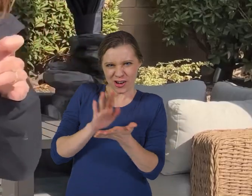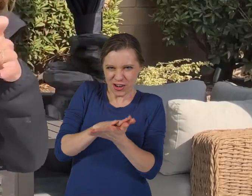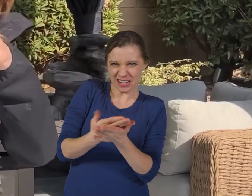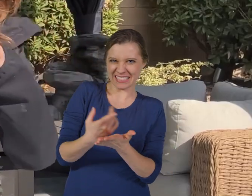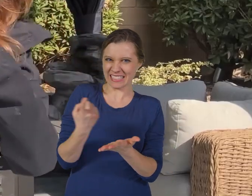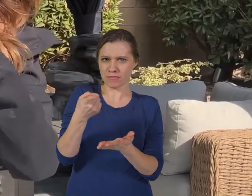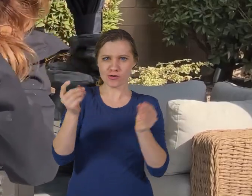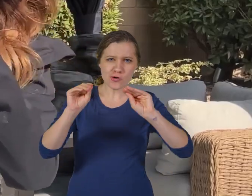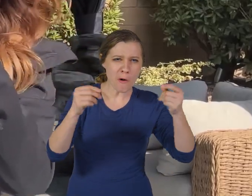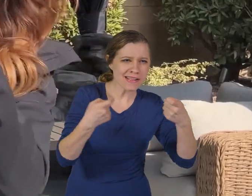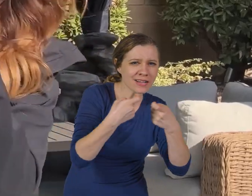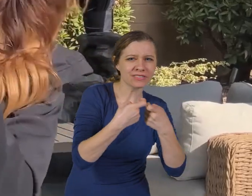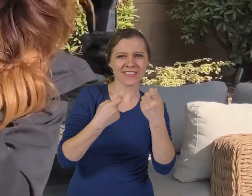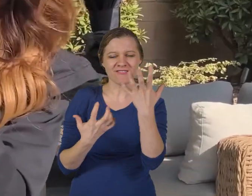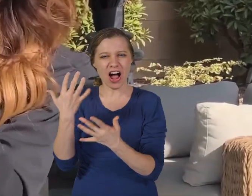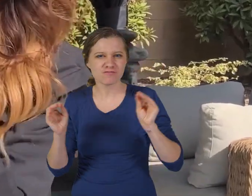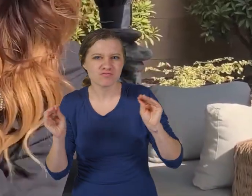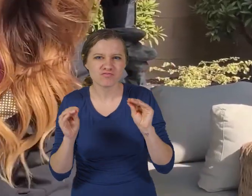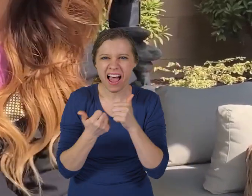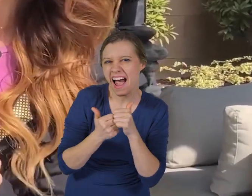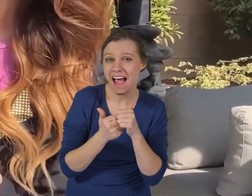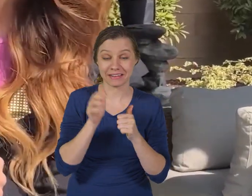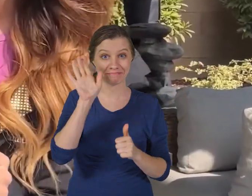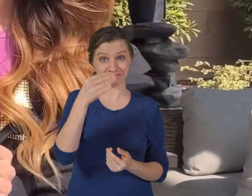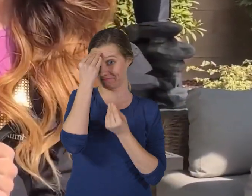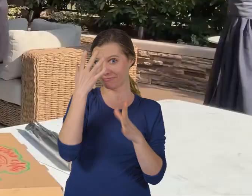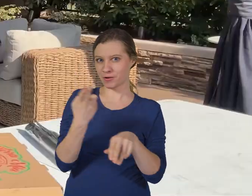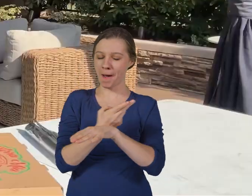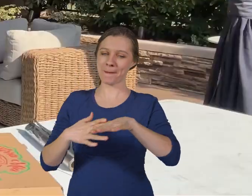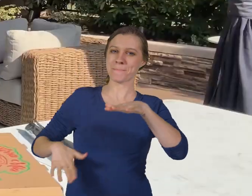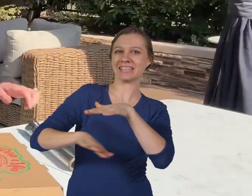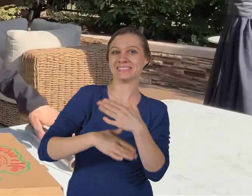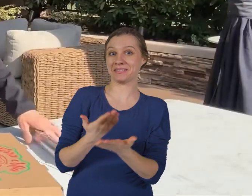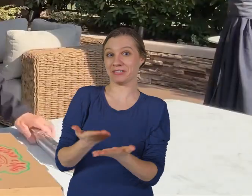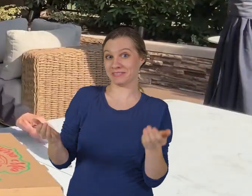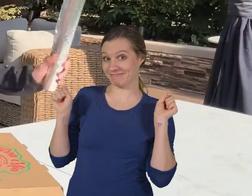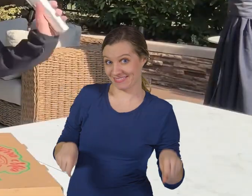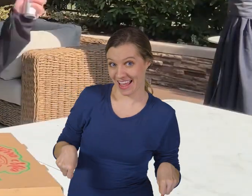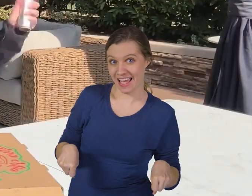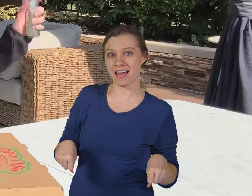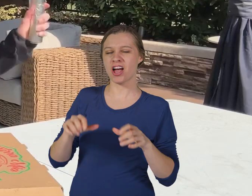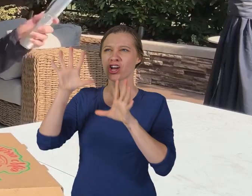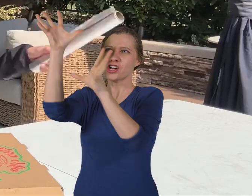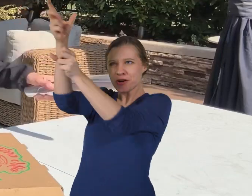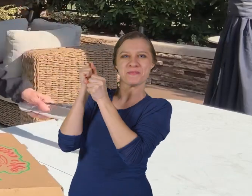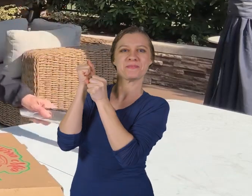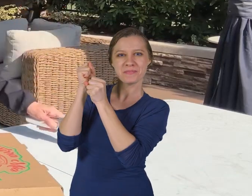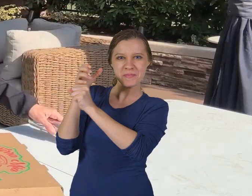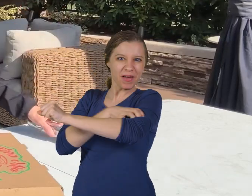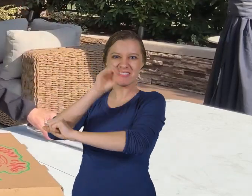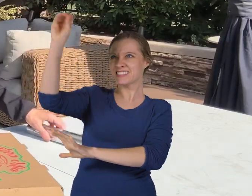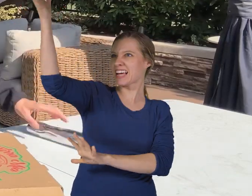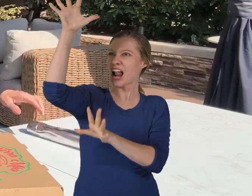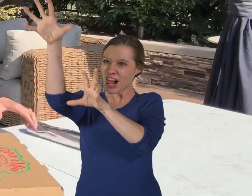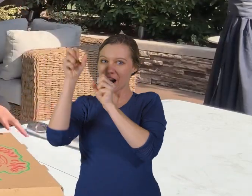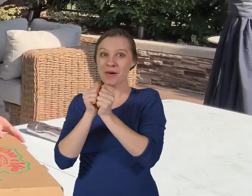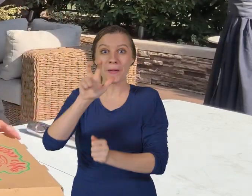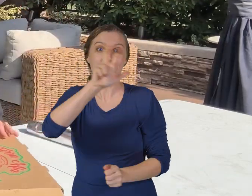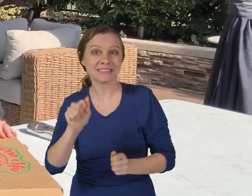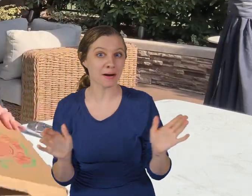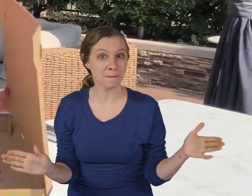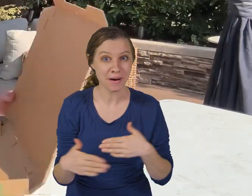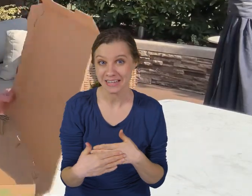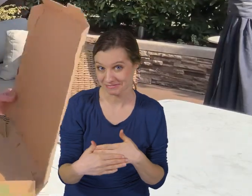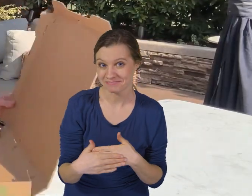How would you cook something if you didn't have electricity or fire? Well, what if I told you you could use basic materials to harness the power of the